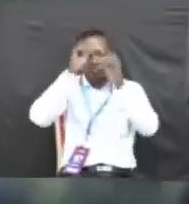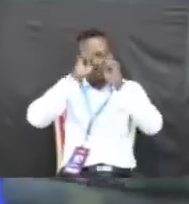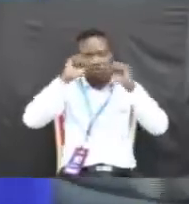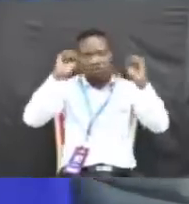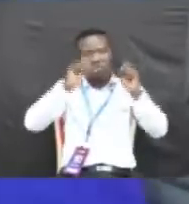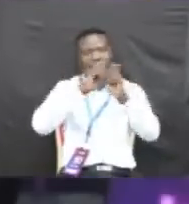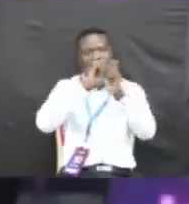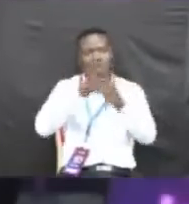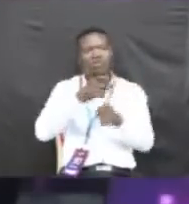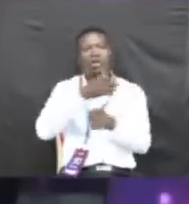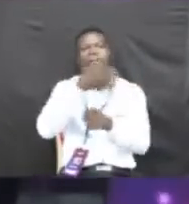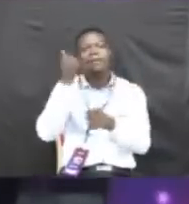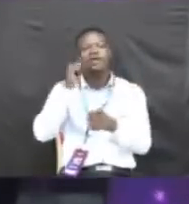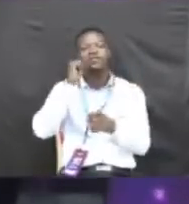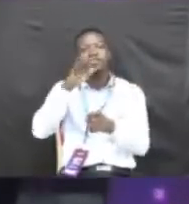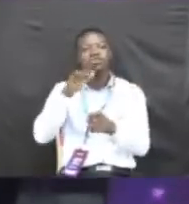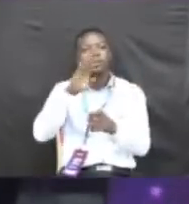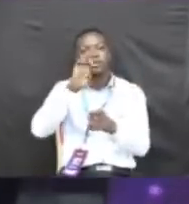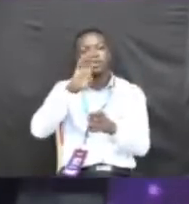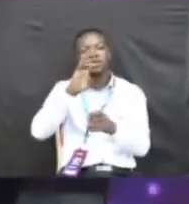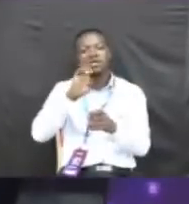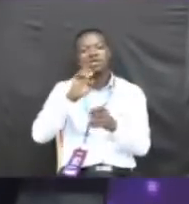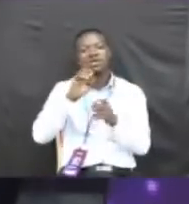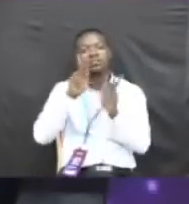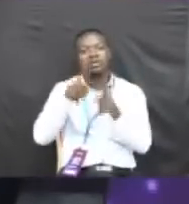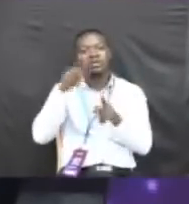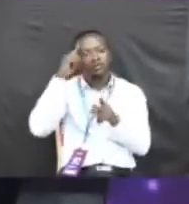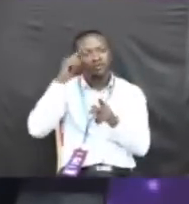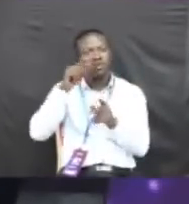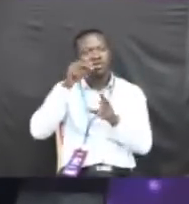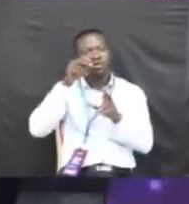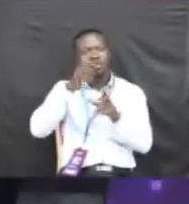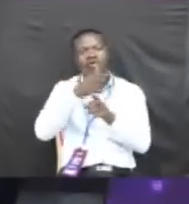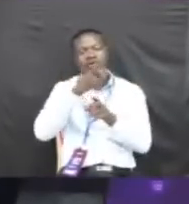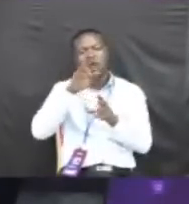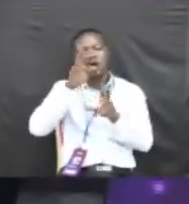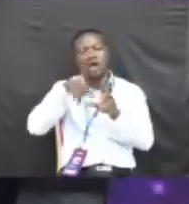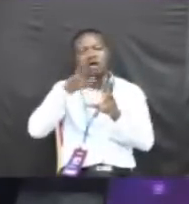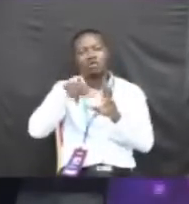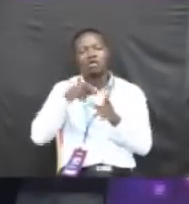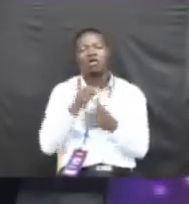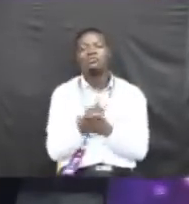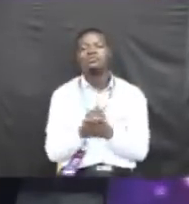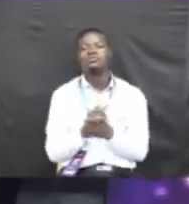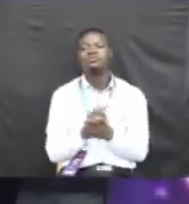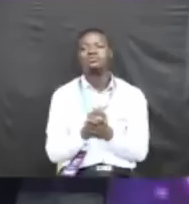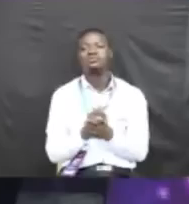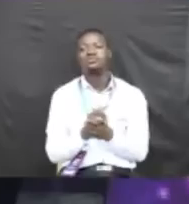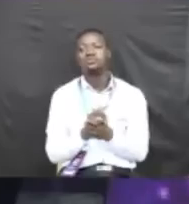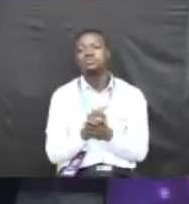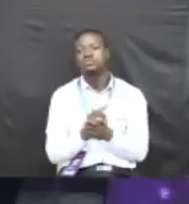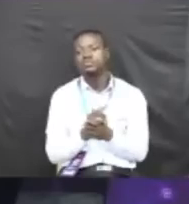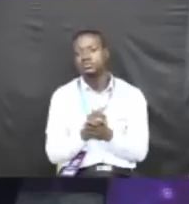award for being the best female BEC candidate for the greater Acra region.